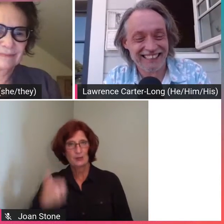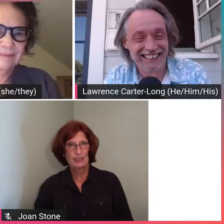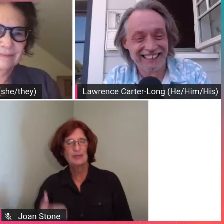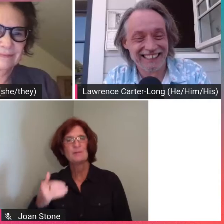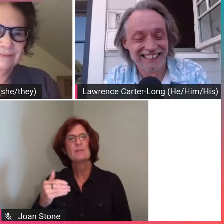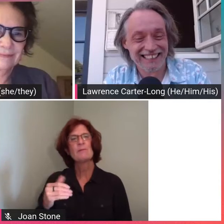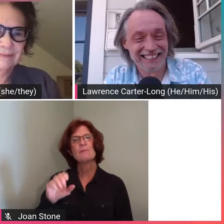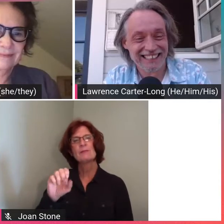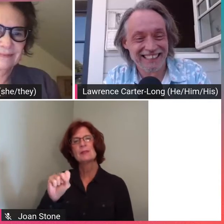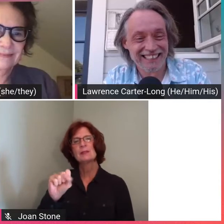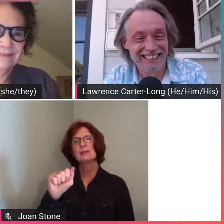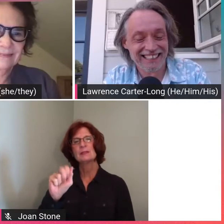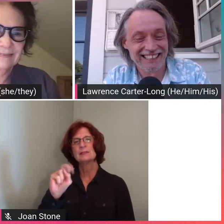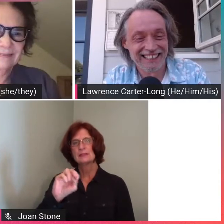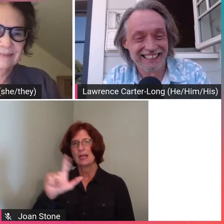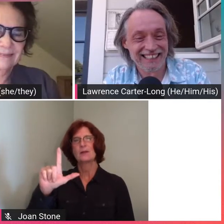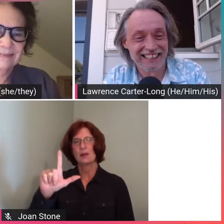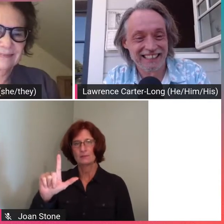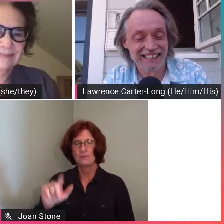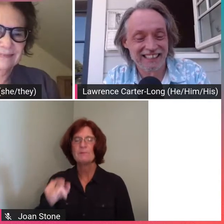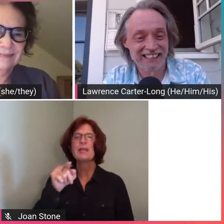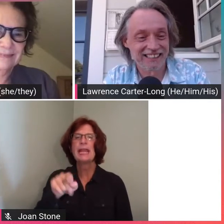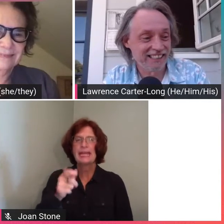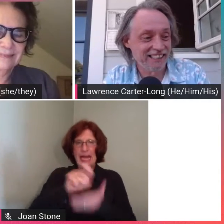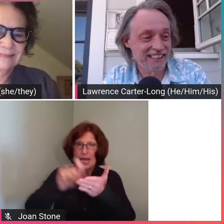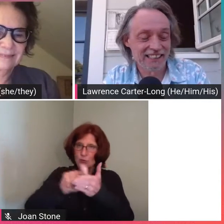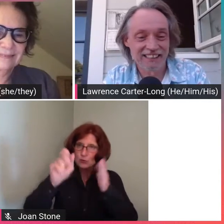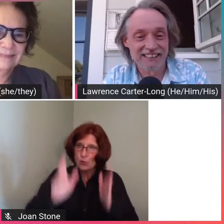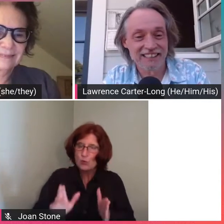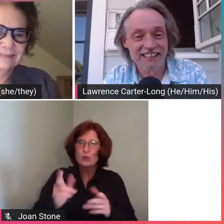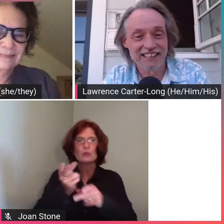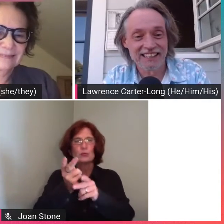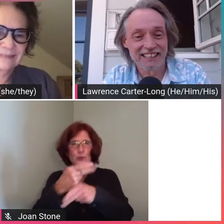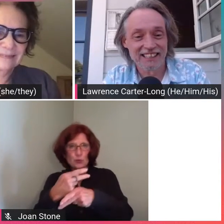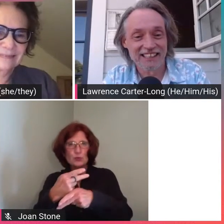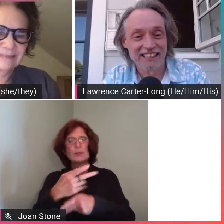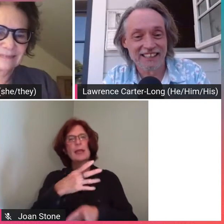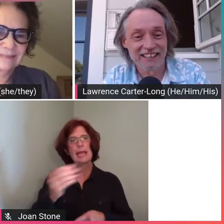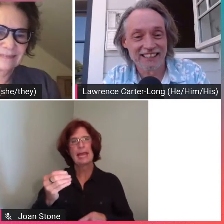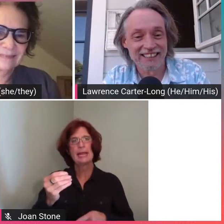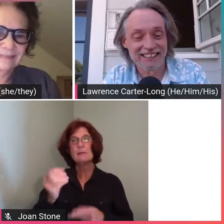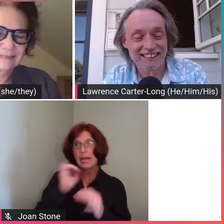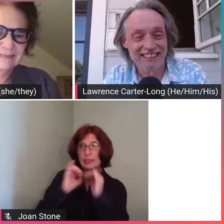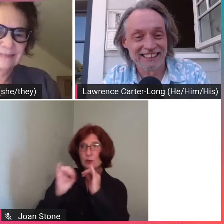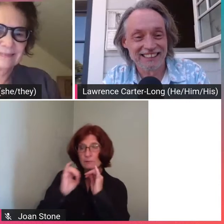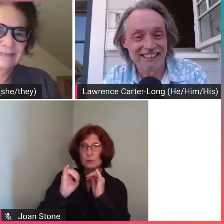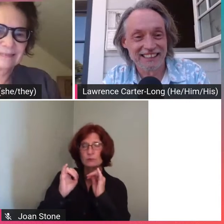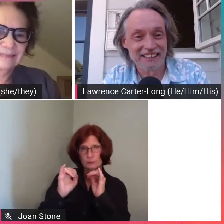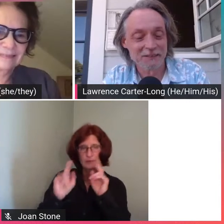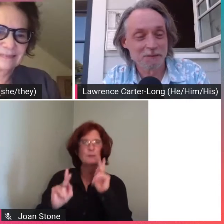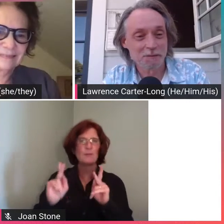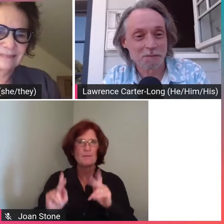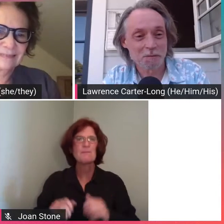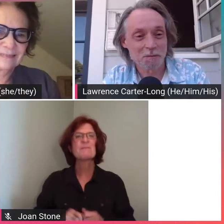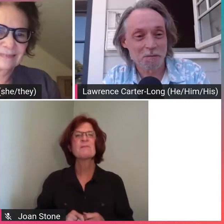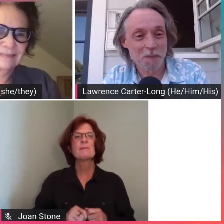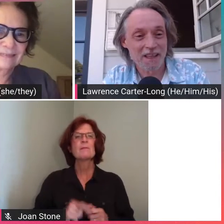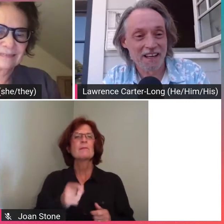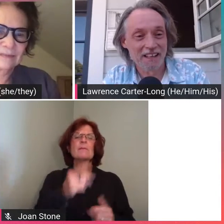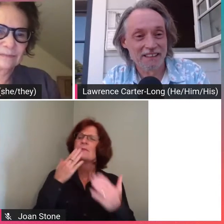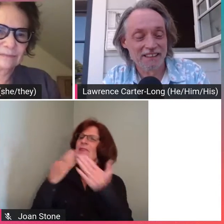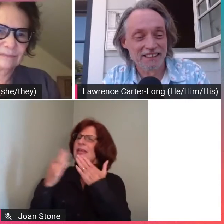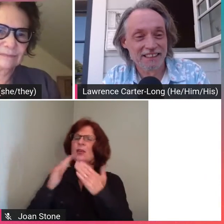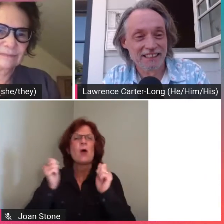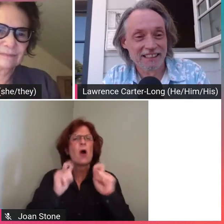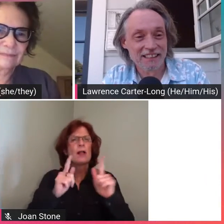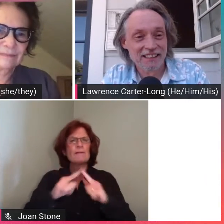Carrie Sandahl, and I was one of the writer, producers, and an interviewee. Terrific. Well, thank you all so much for